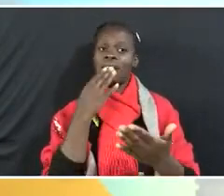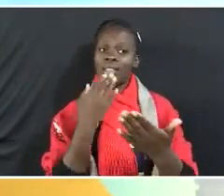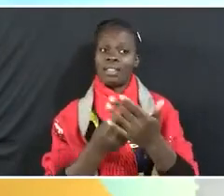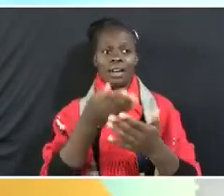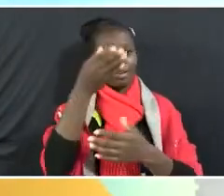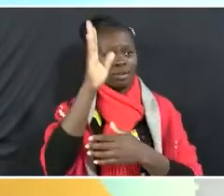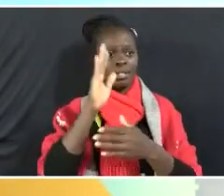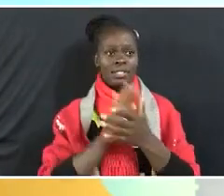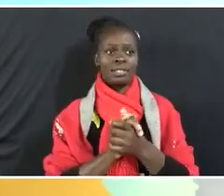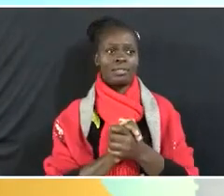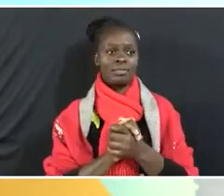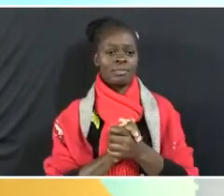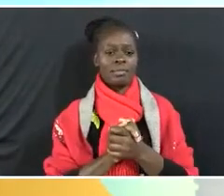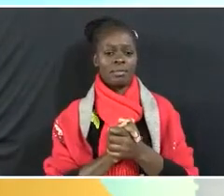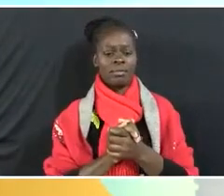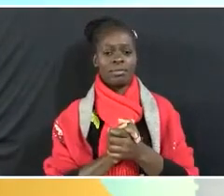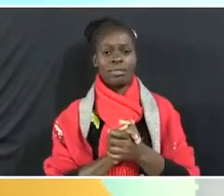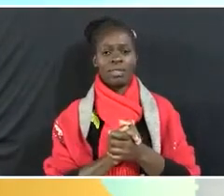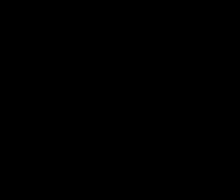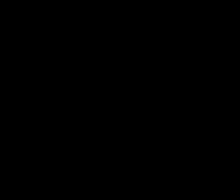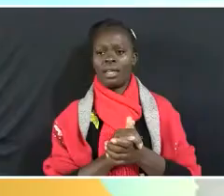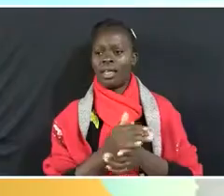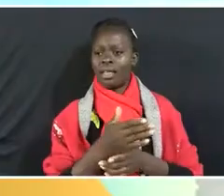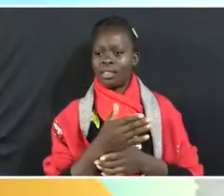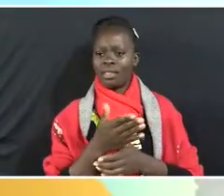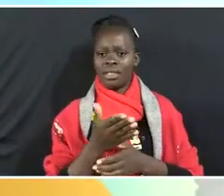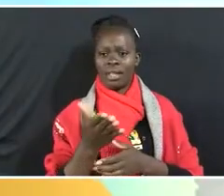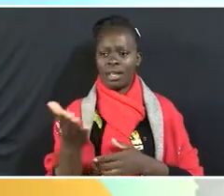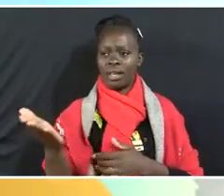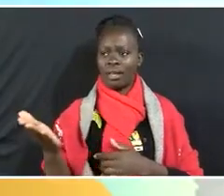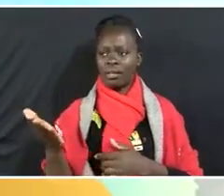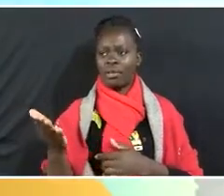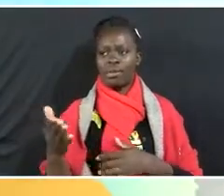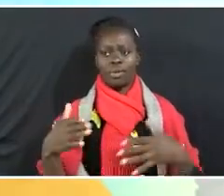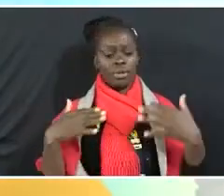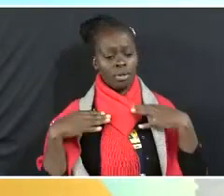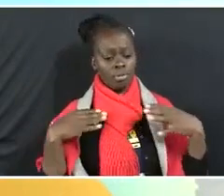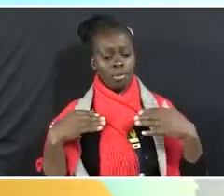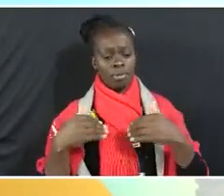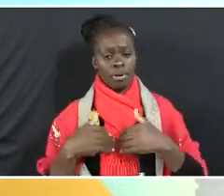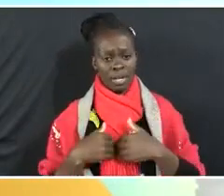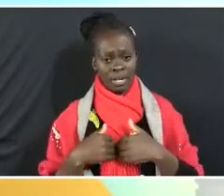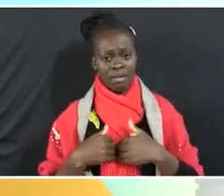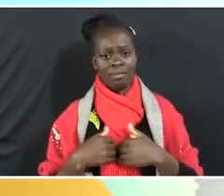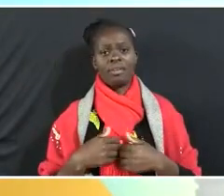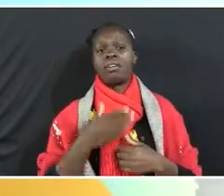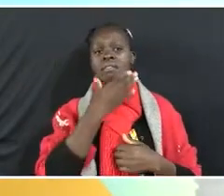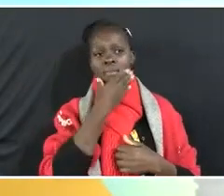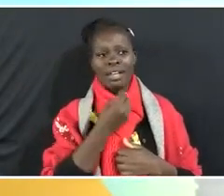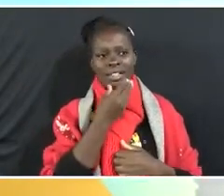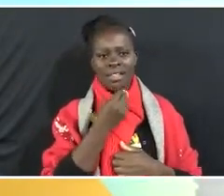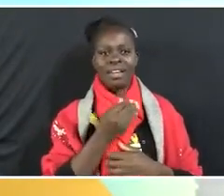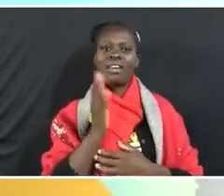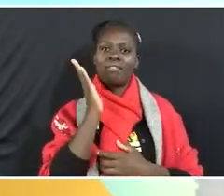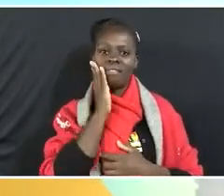You see, let me tell you, there are people who are hoping even for one who doesn't understand, but they are in the grave.